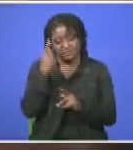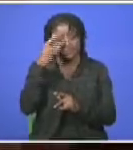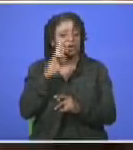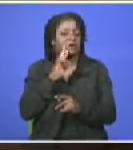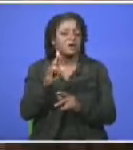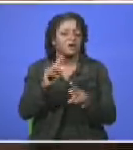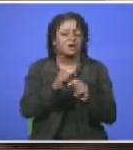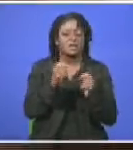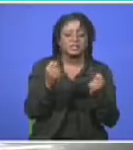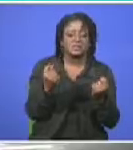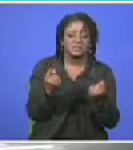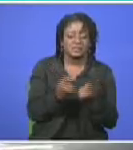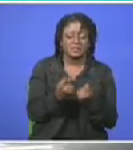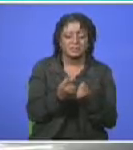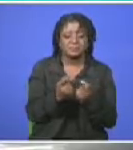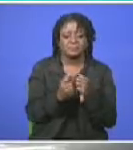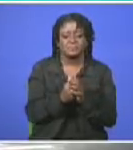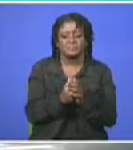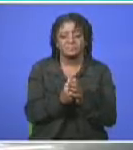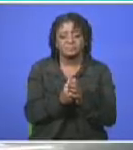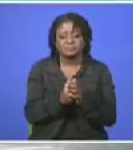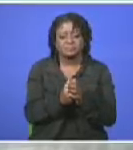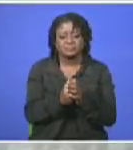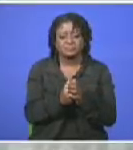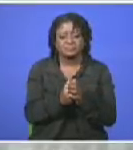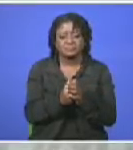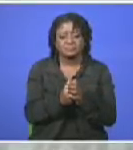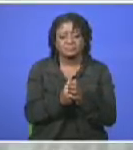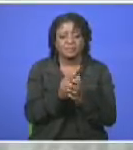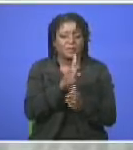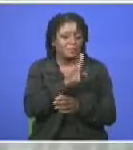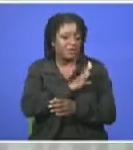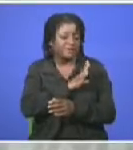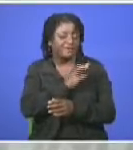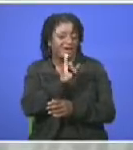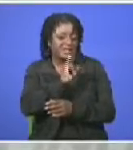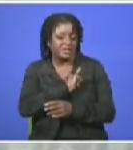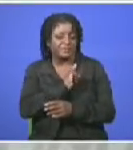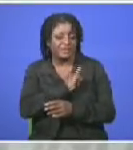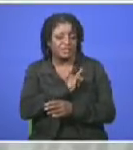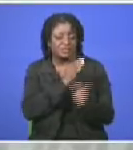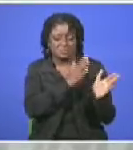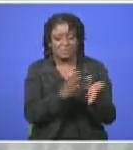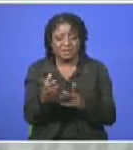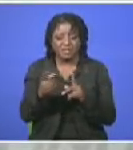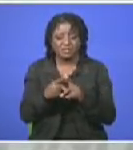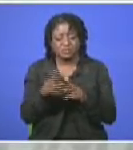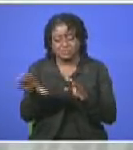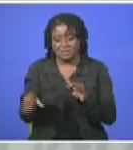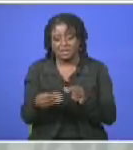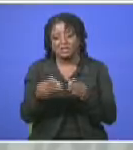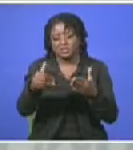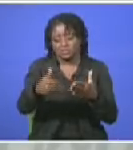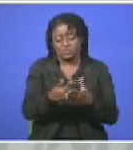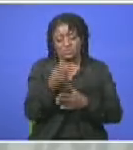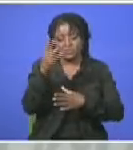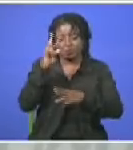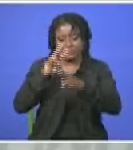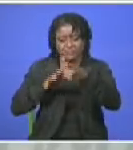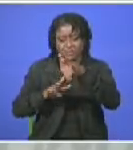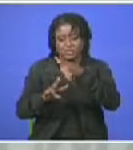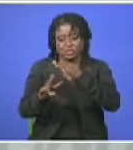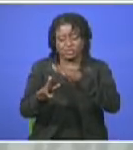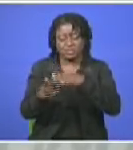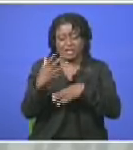the Bonafide Innovators. Bonafide Innovators is prepared to implement a new vision and